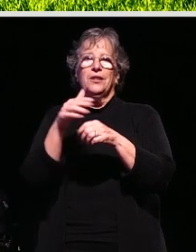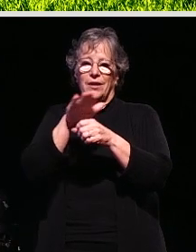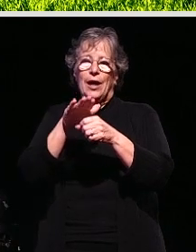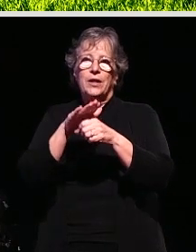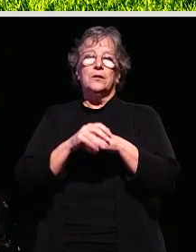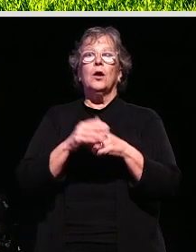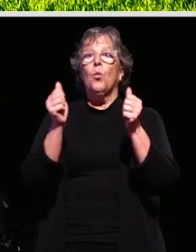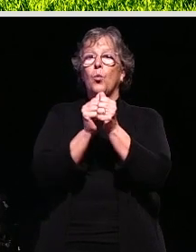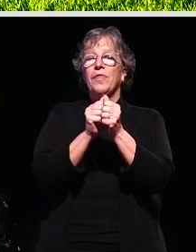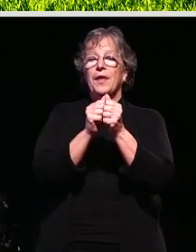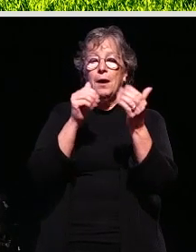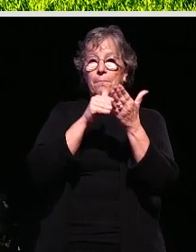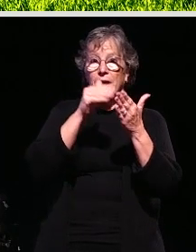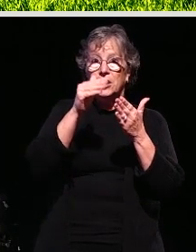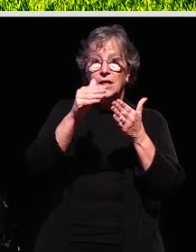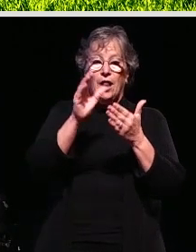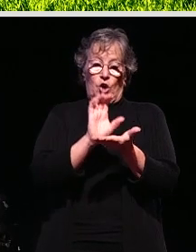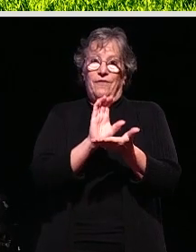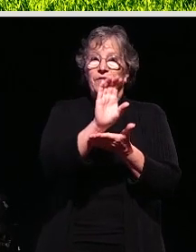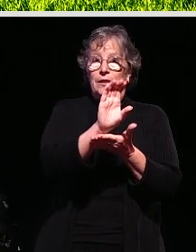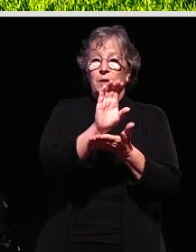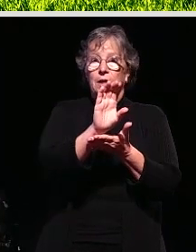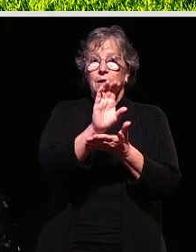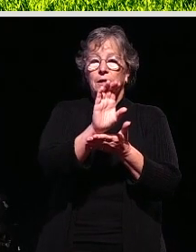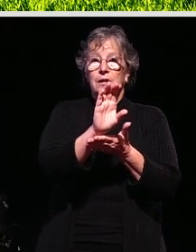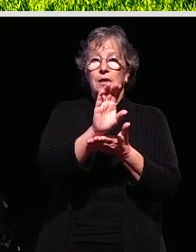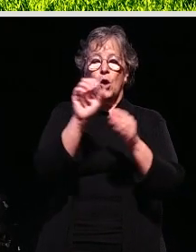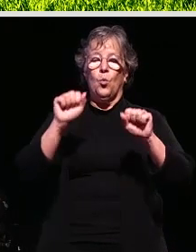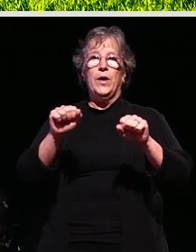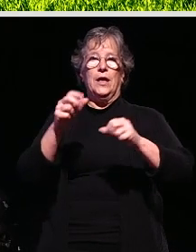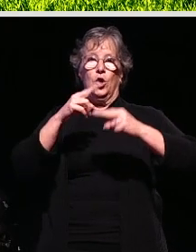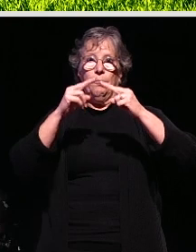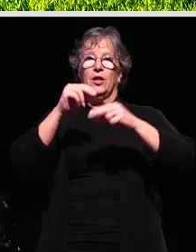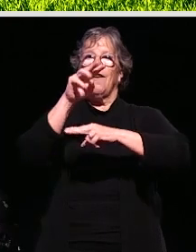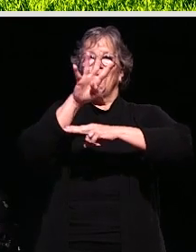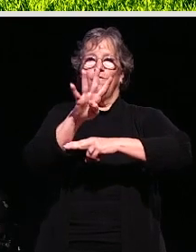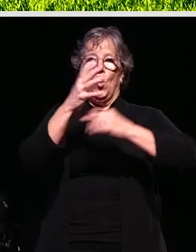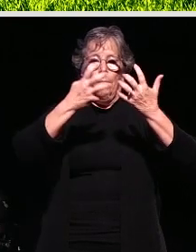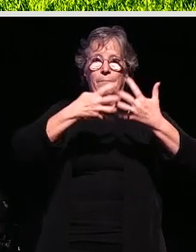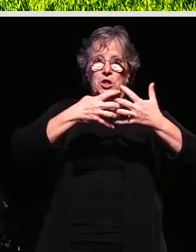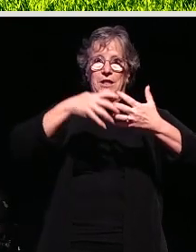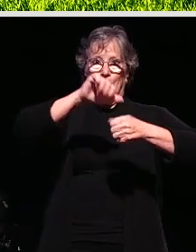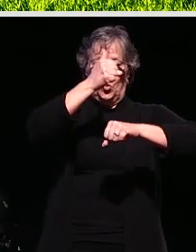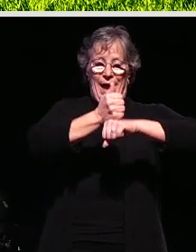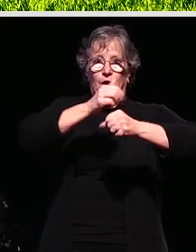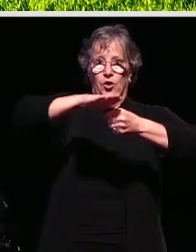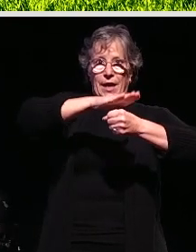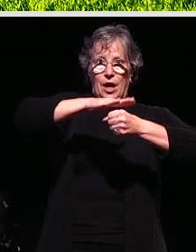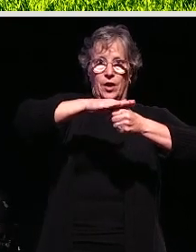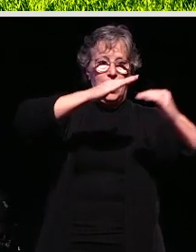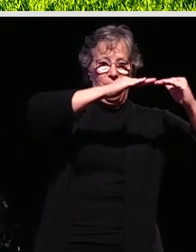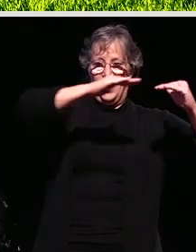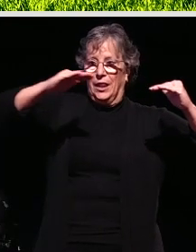With the $1 million investment, that would be sufficient for us to build 4 machines to anchor that tolling line in Rochester,